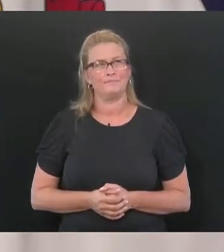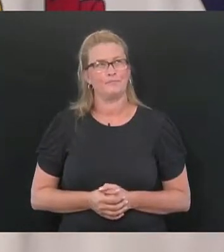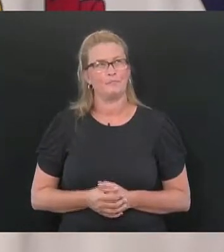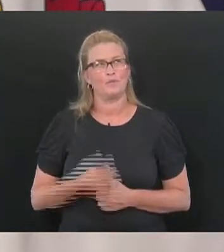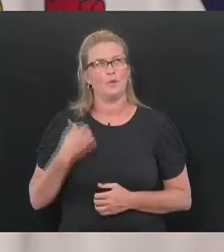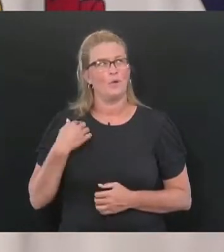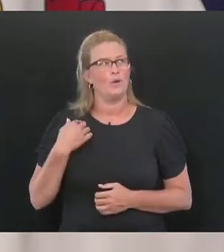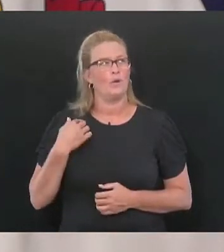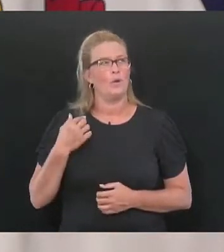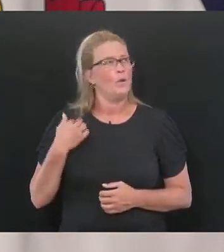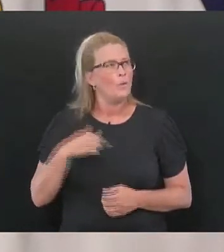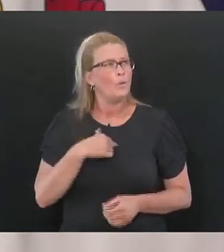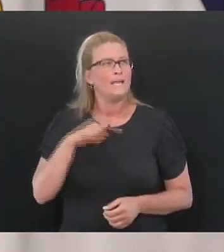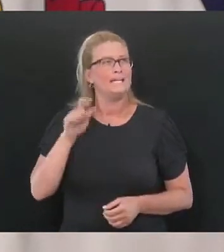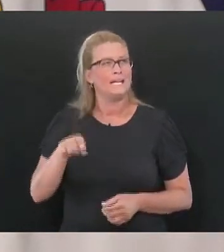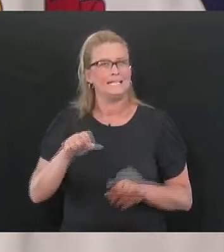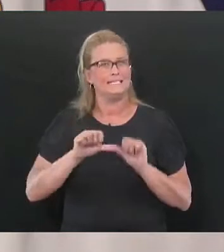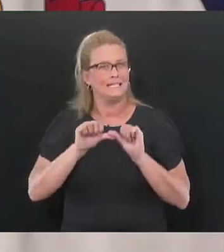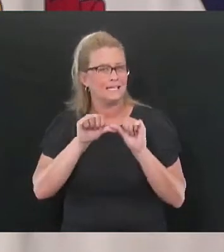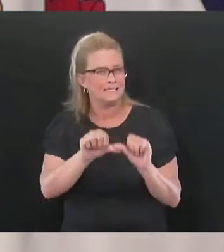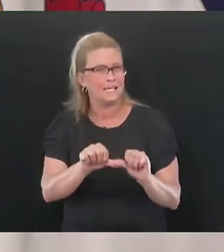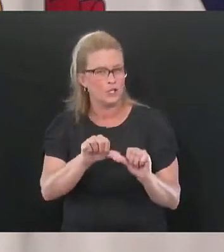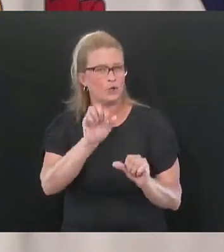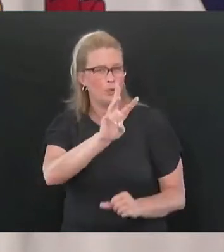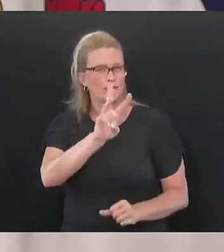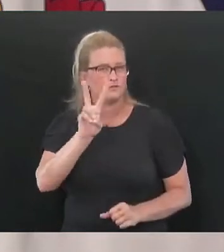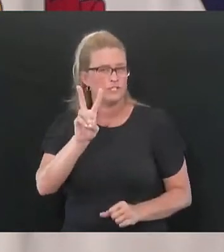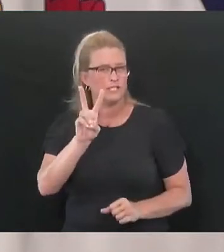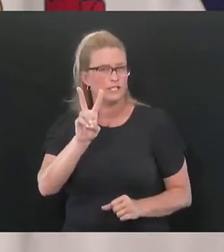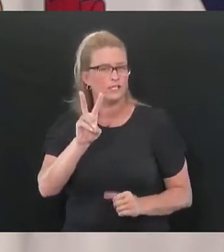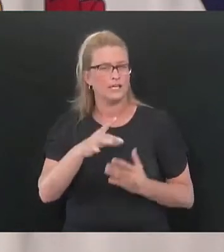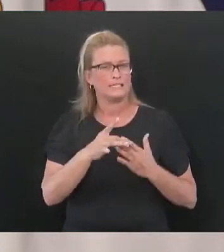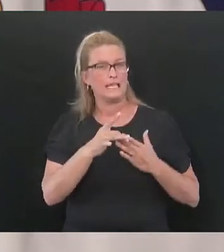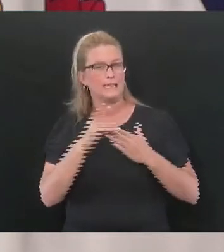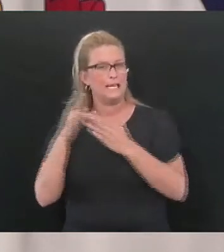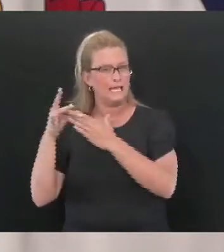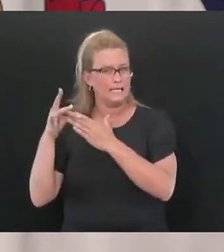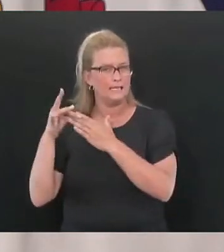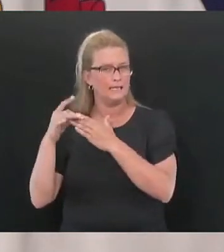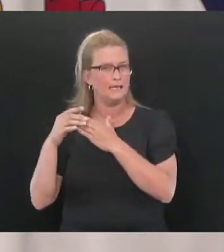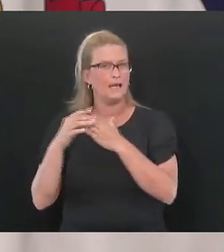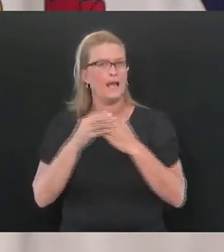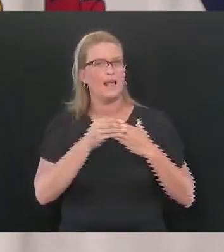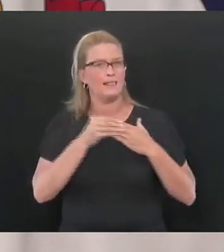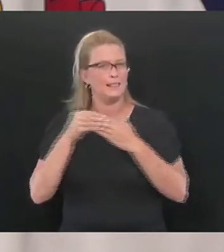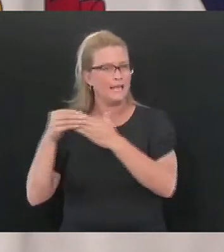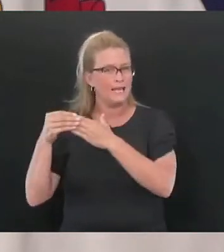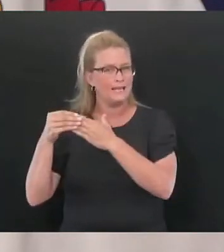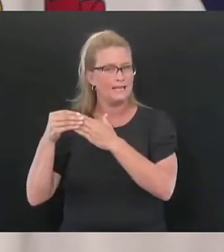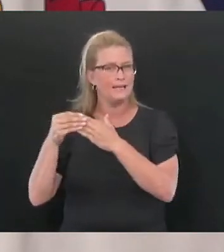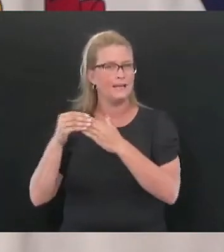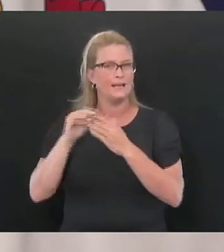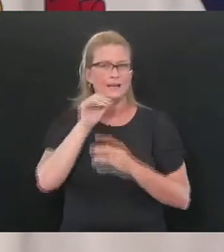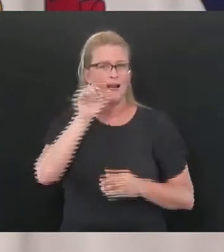we need to continue in West Virginia to be the leader and lead not only our